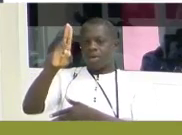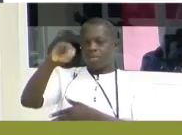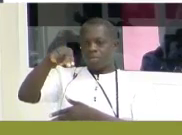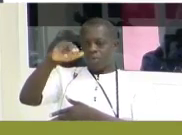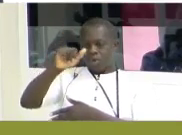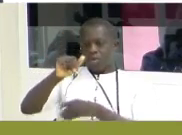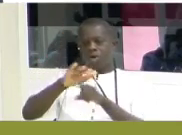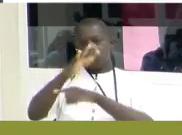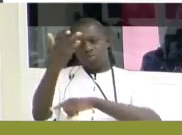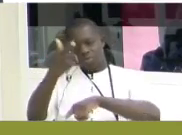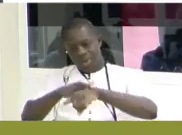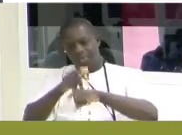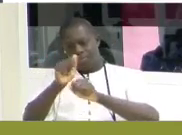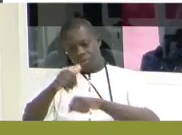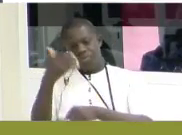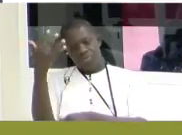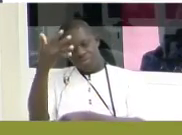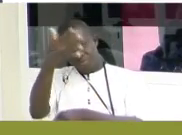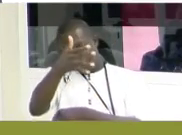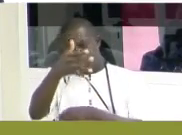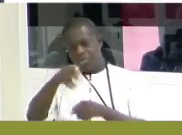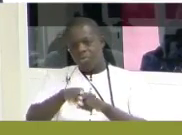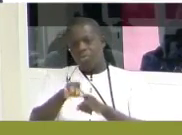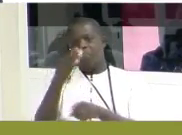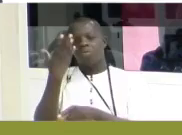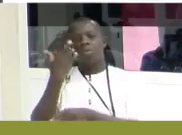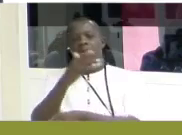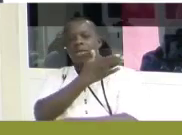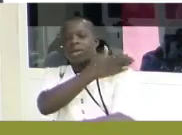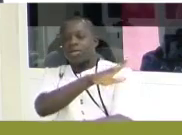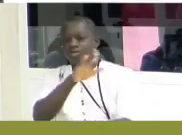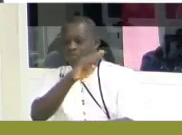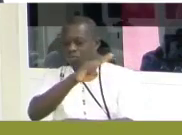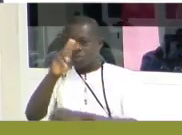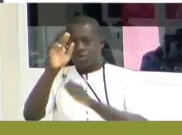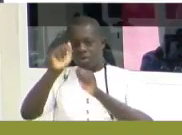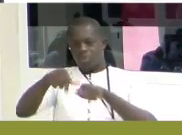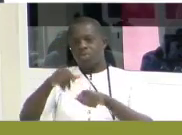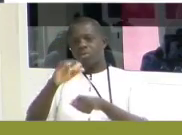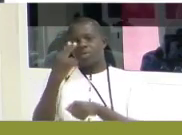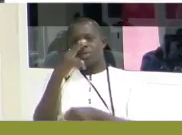make it because I was so busy. When she left, I couldn't go to the house to see Maimuna.